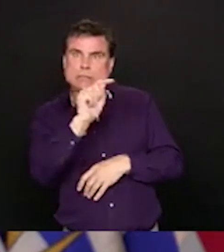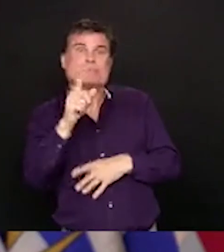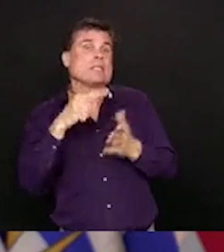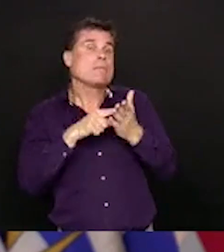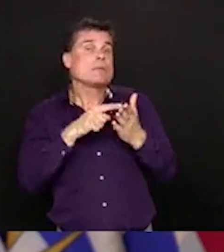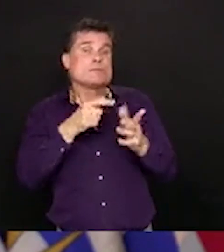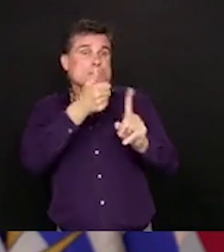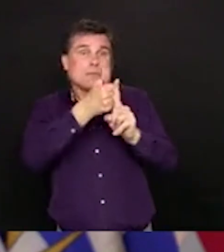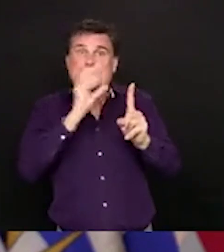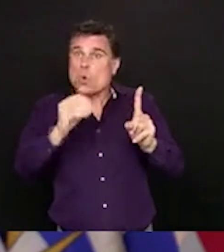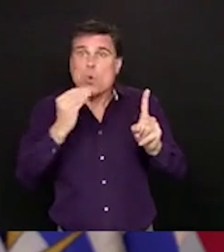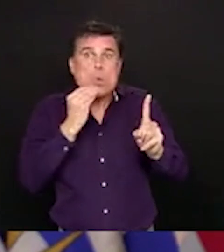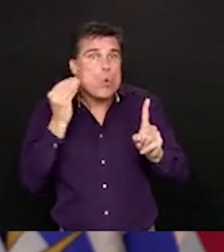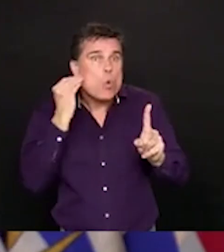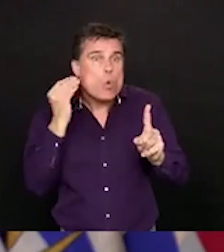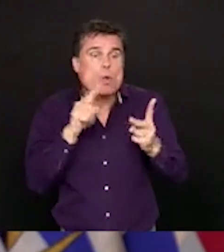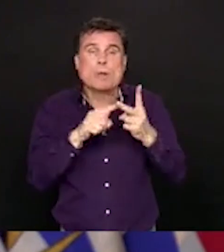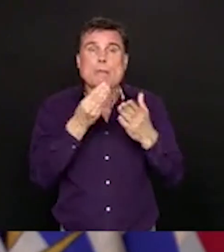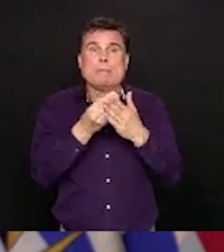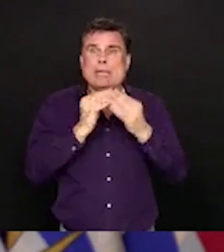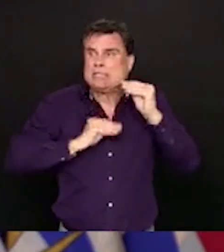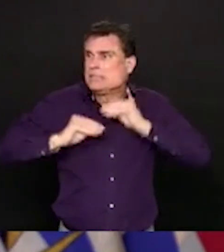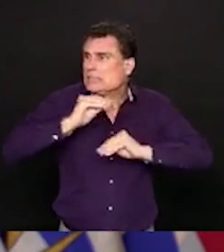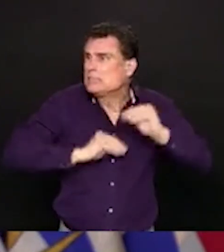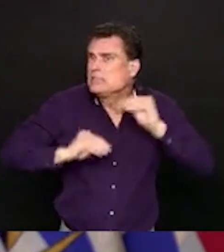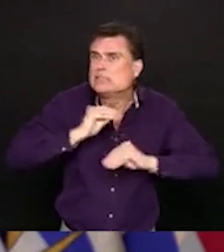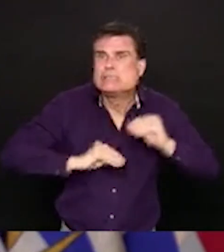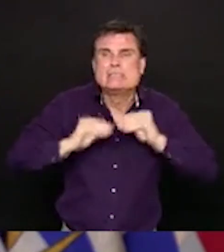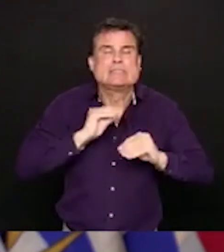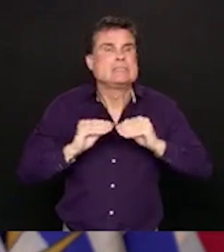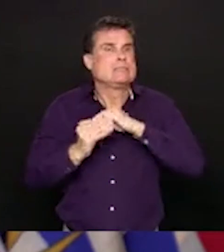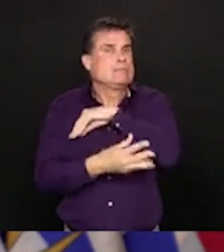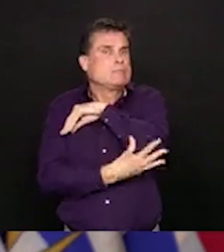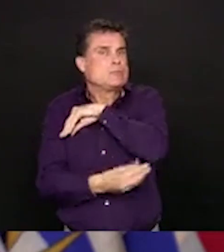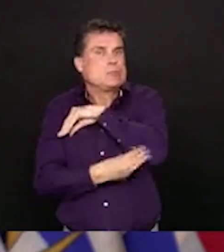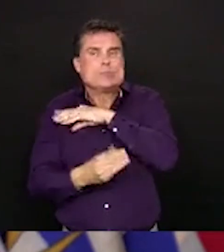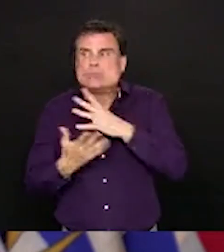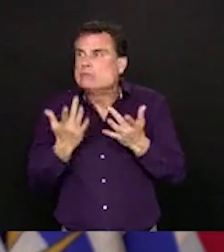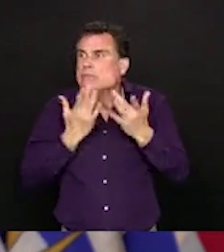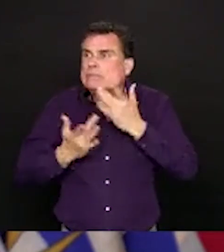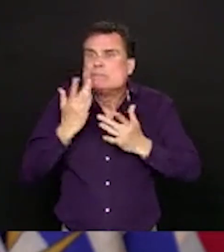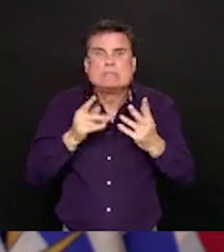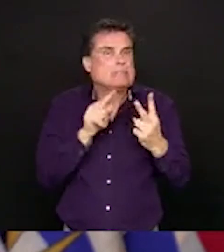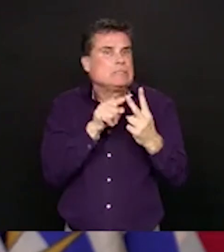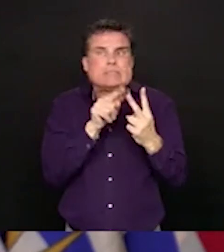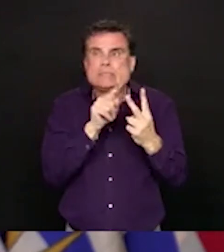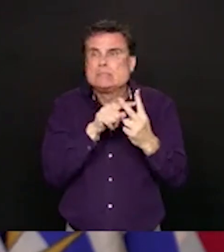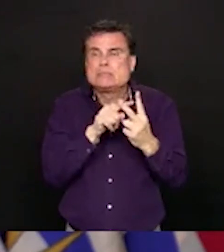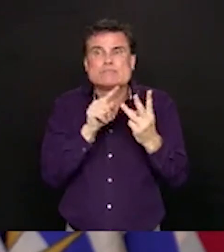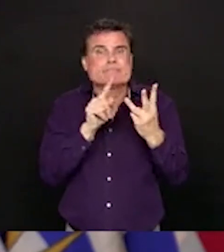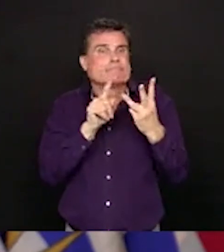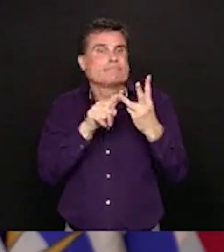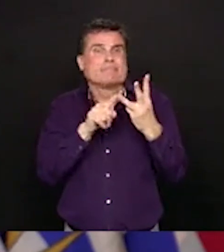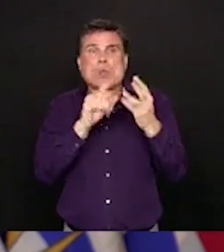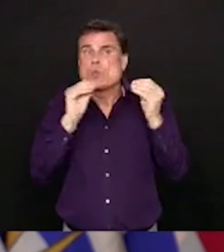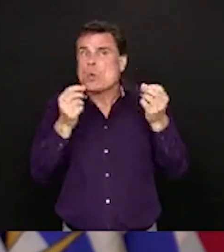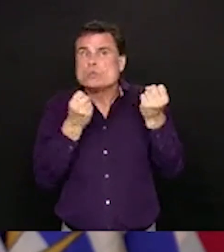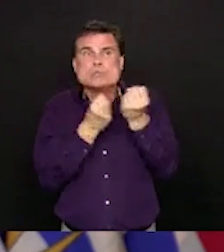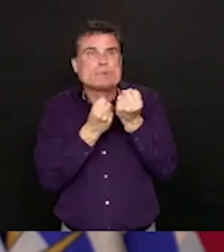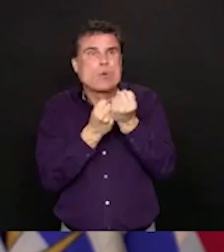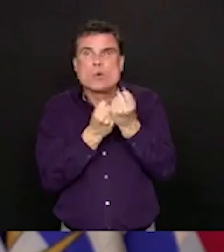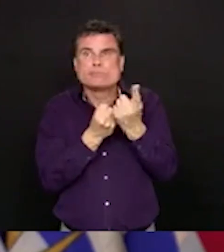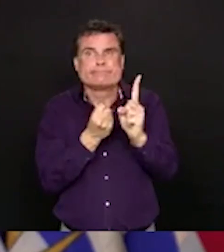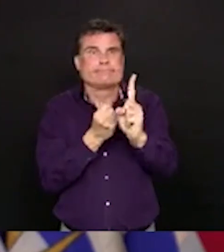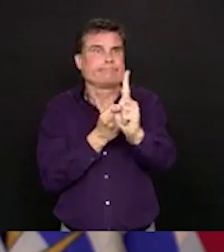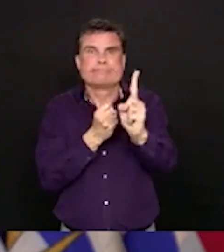the health crises, but also the economic crises. So we want to be able to measure that. We know that that